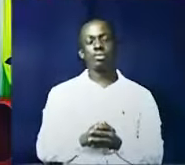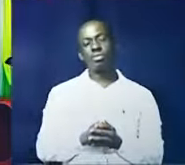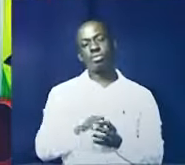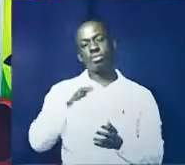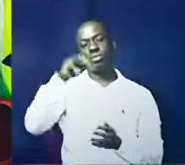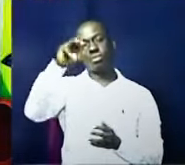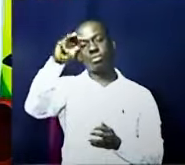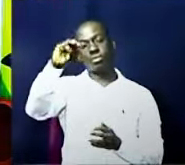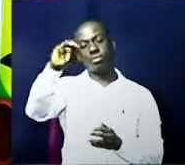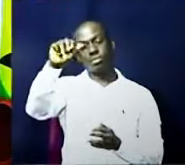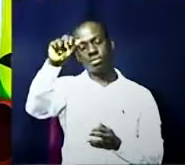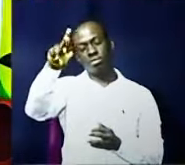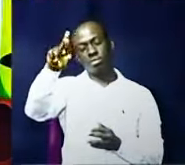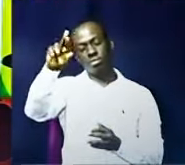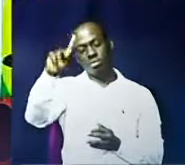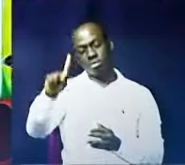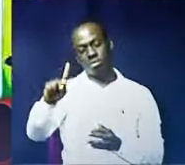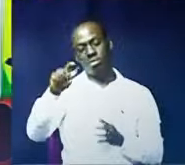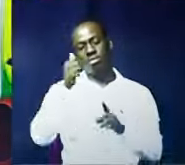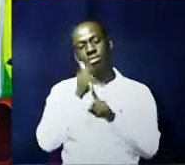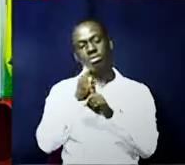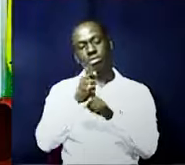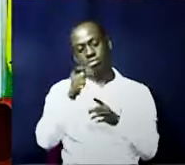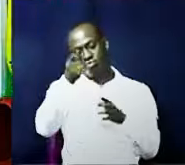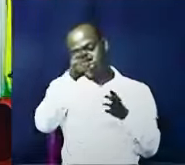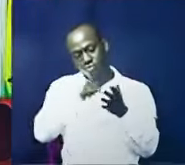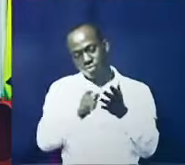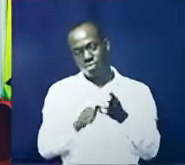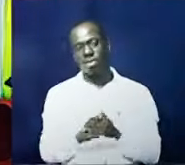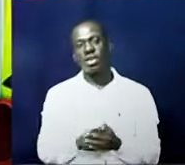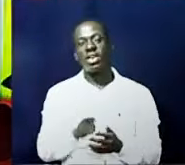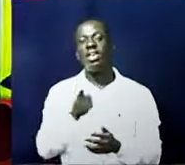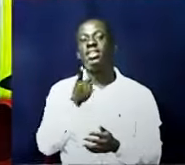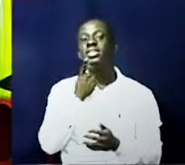Says that they went to